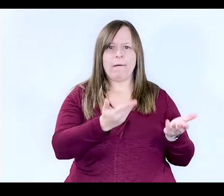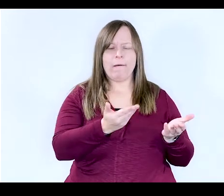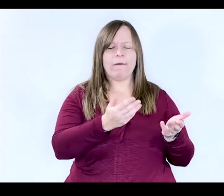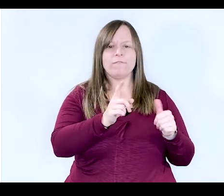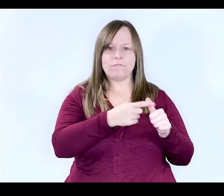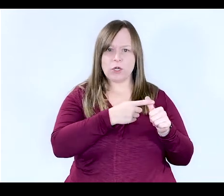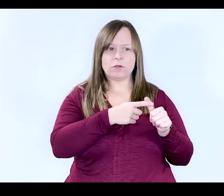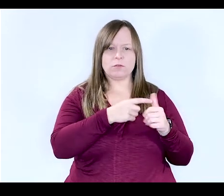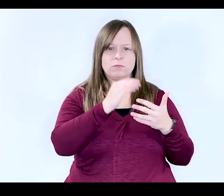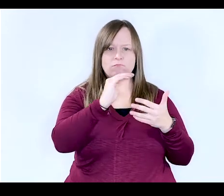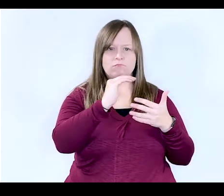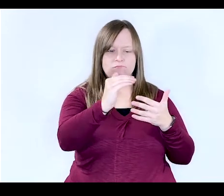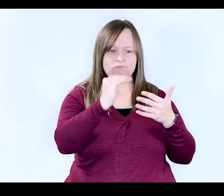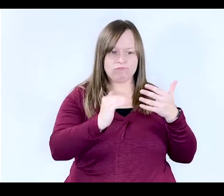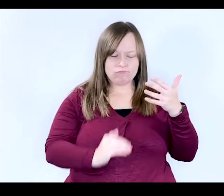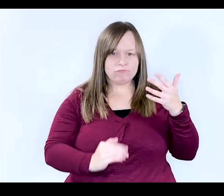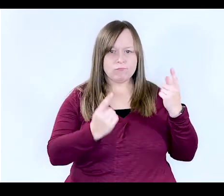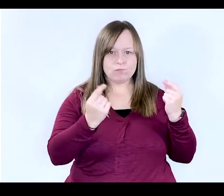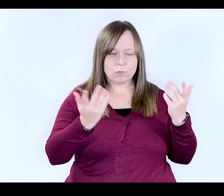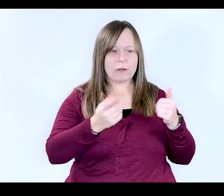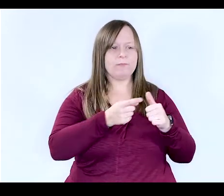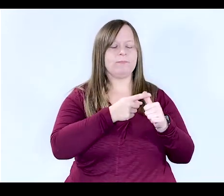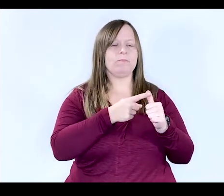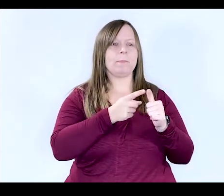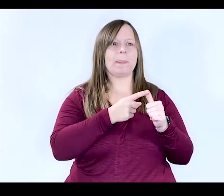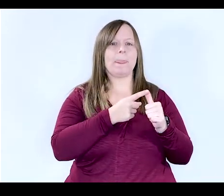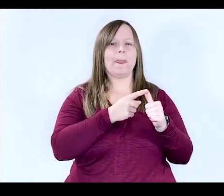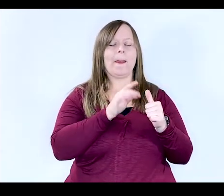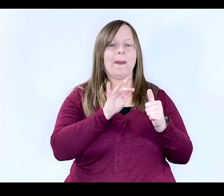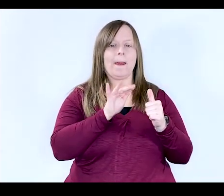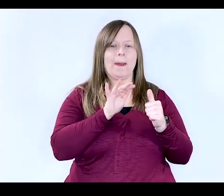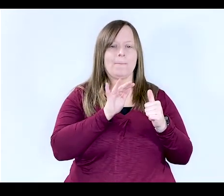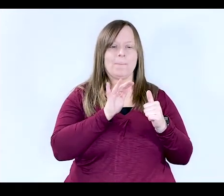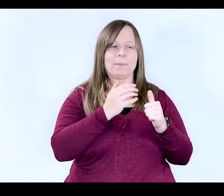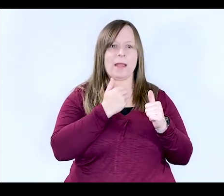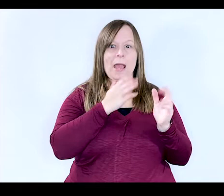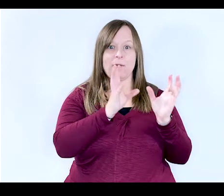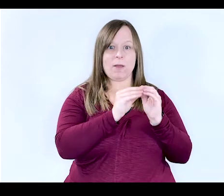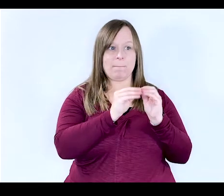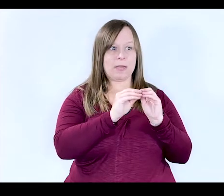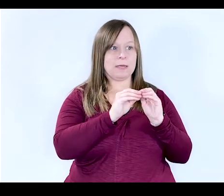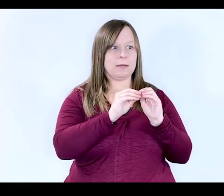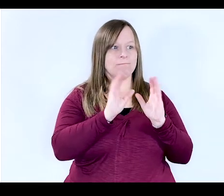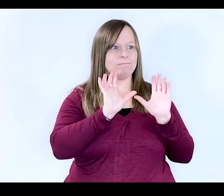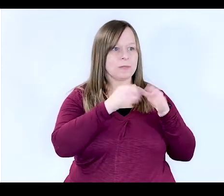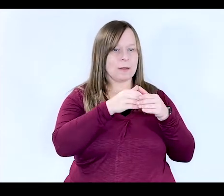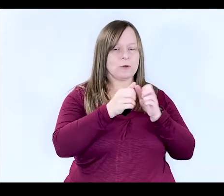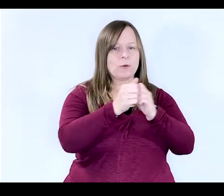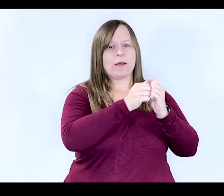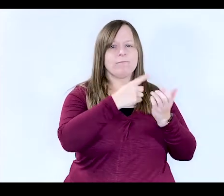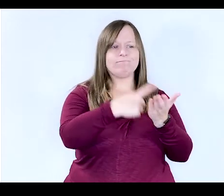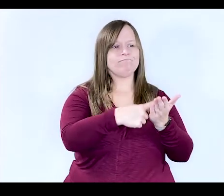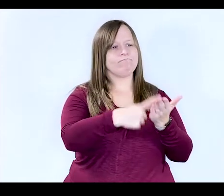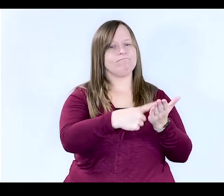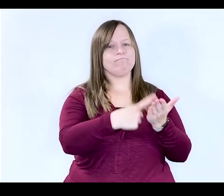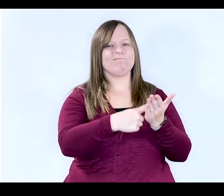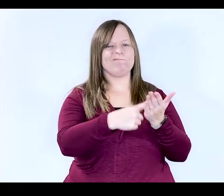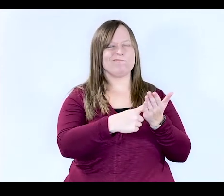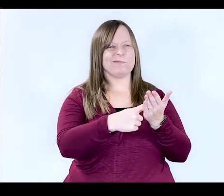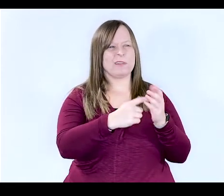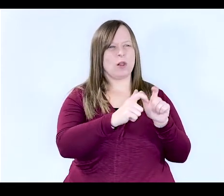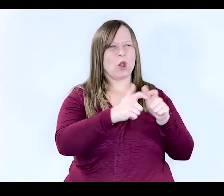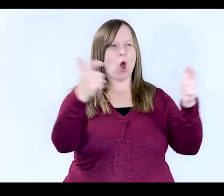one of the first steps that we did take was to have a meeting, come together and discuss